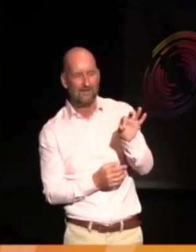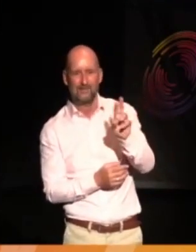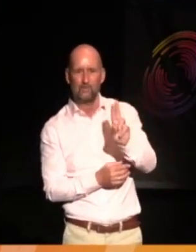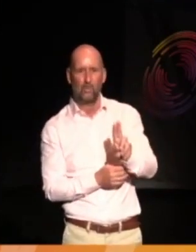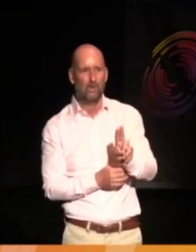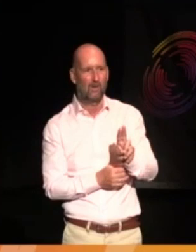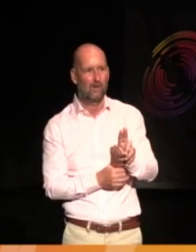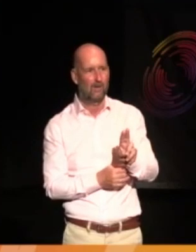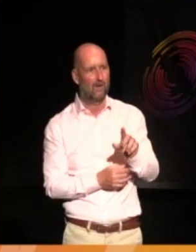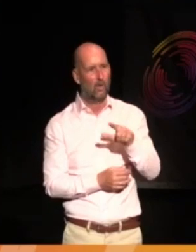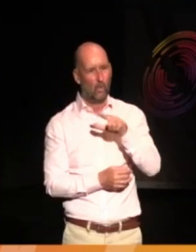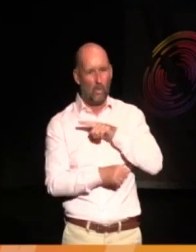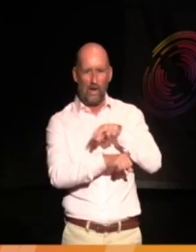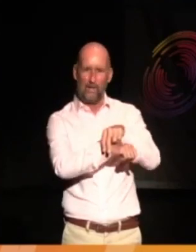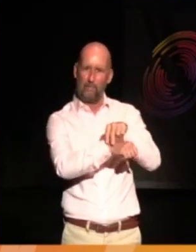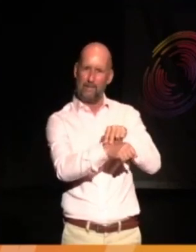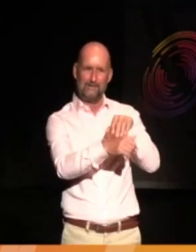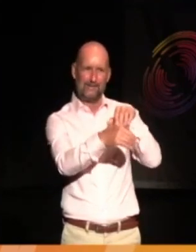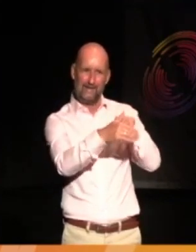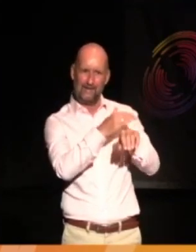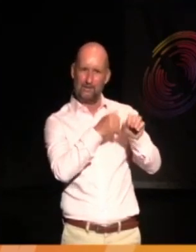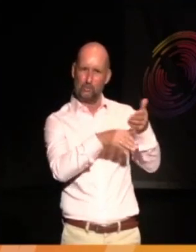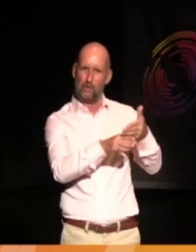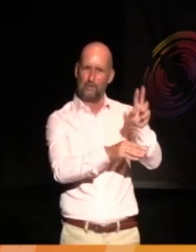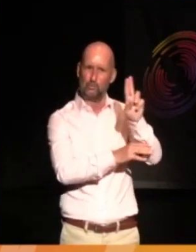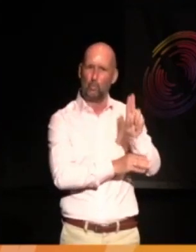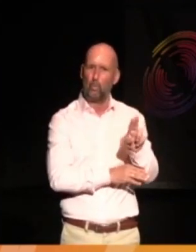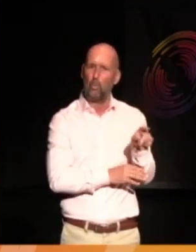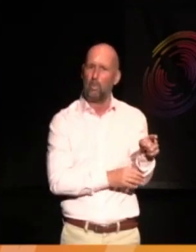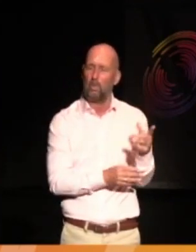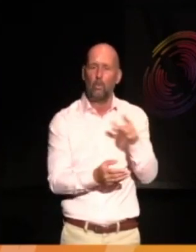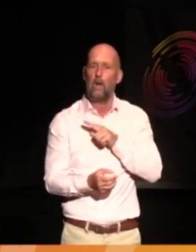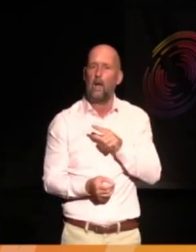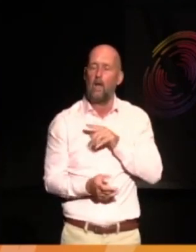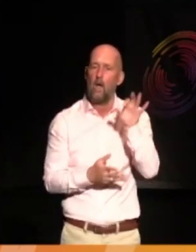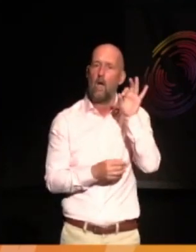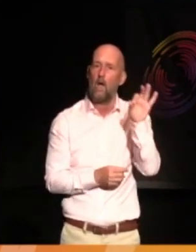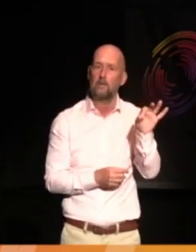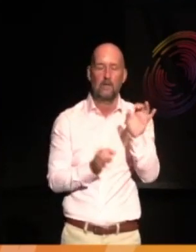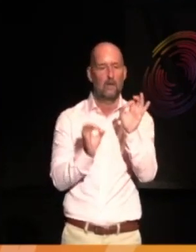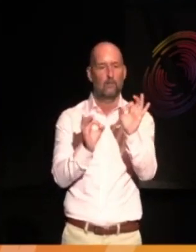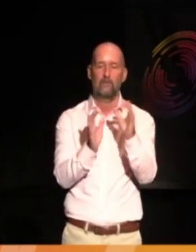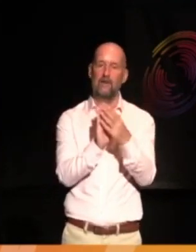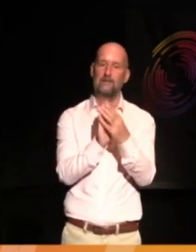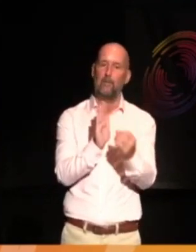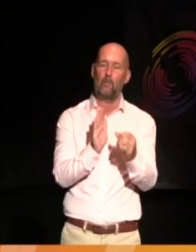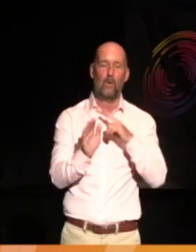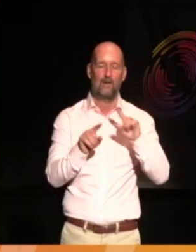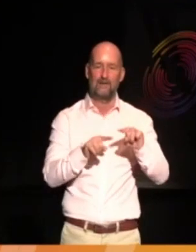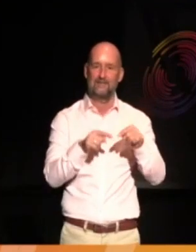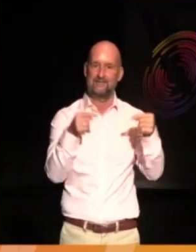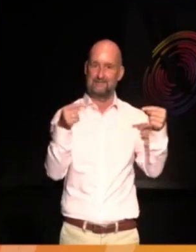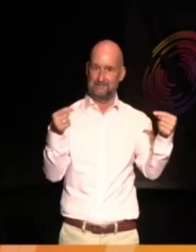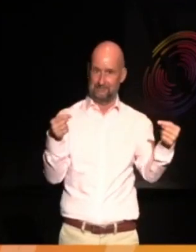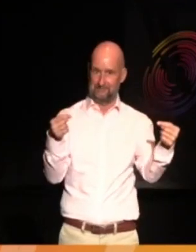I want to know why there are cops in the school. And it's a good example of this difference between the